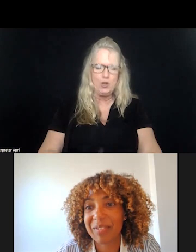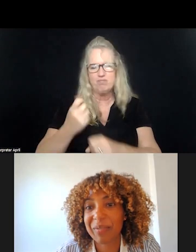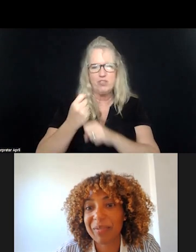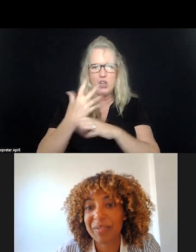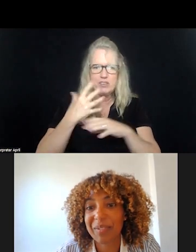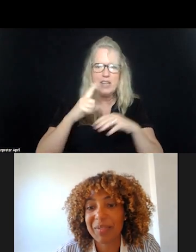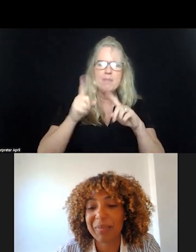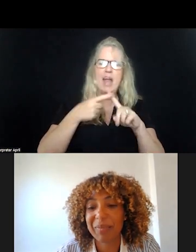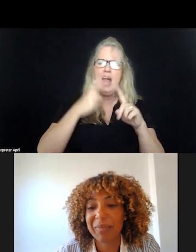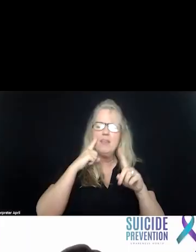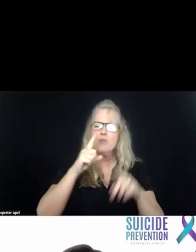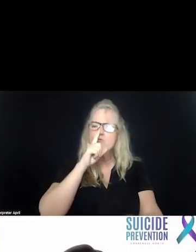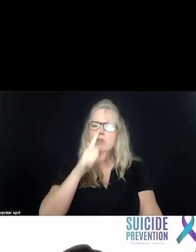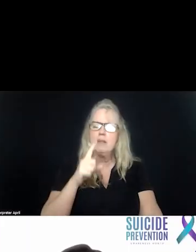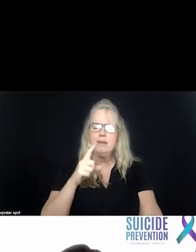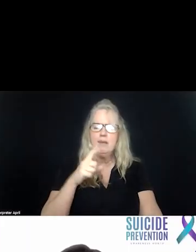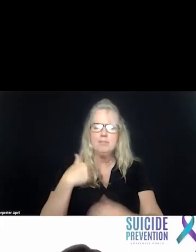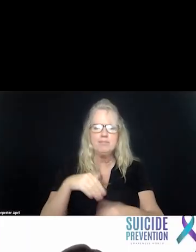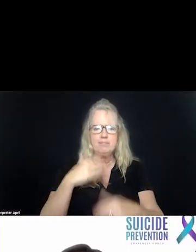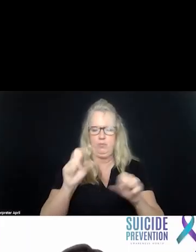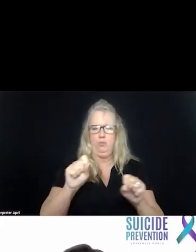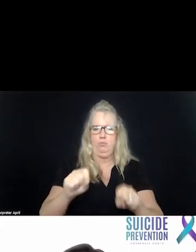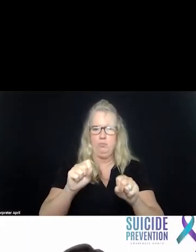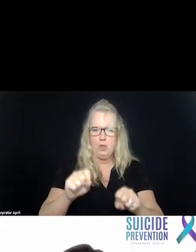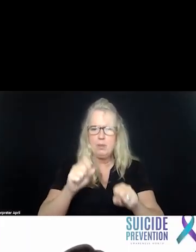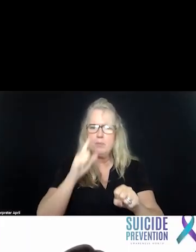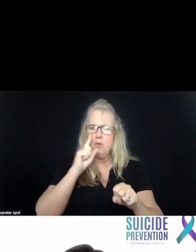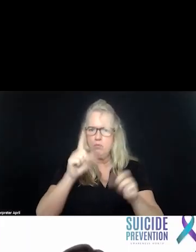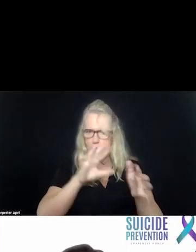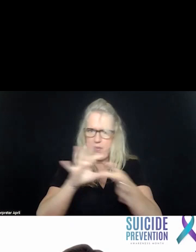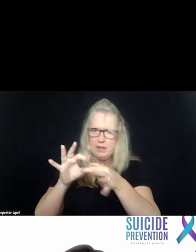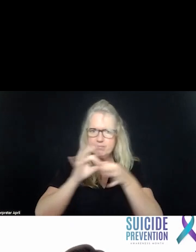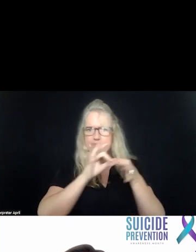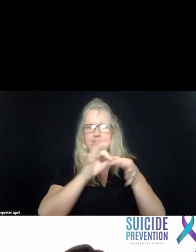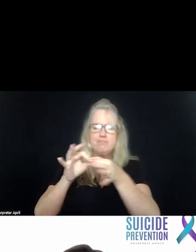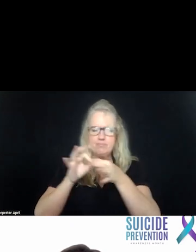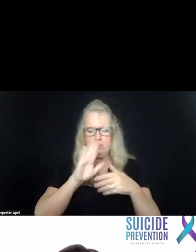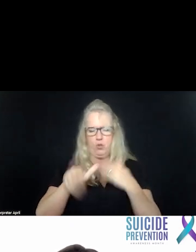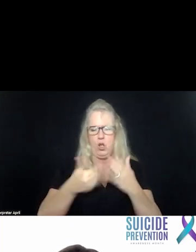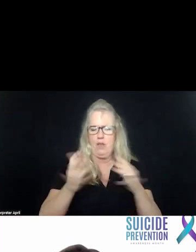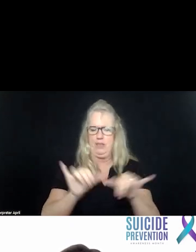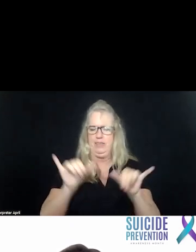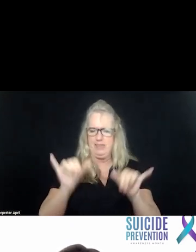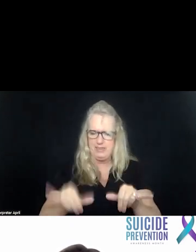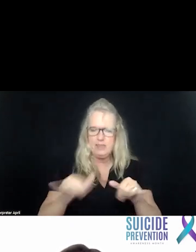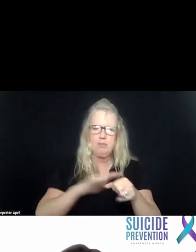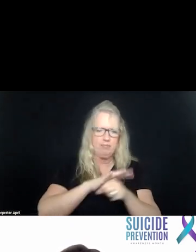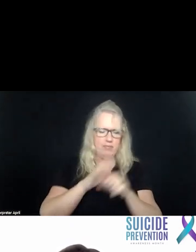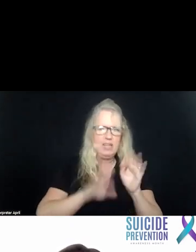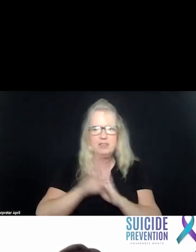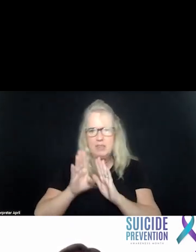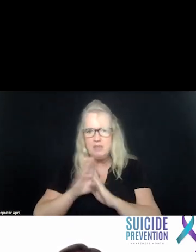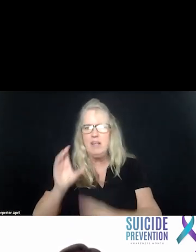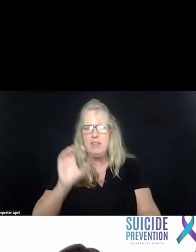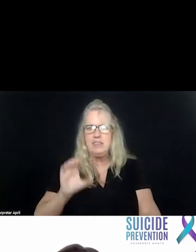I think there's a really tremendous potential for synergy across the 988 and crisis systems that states and localities are developing in CCBHCs, and